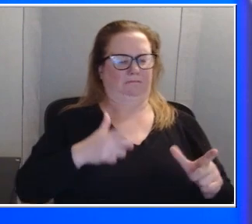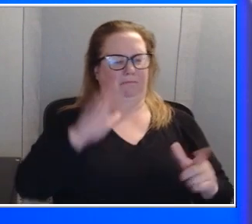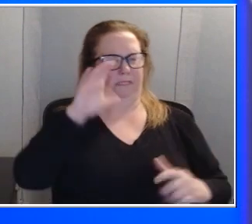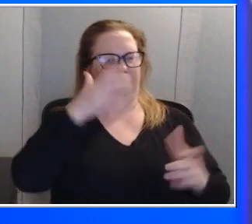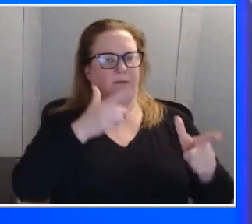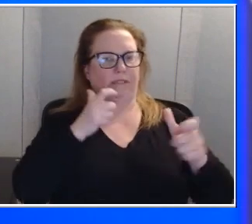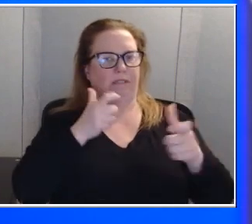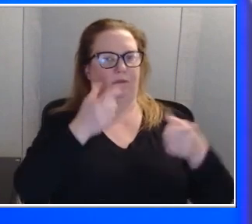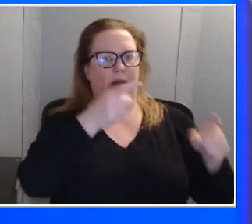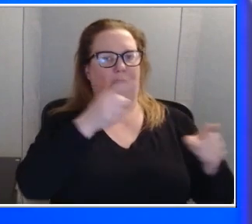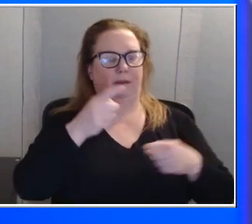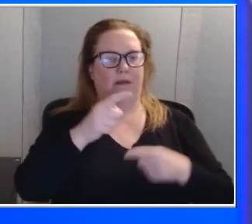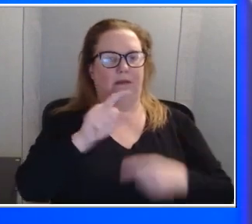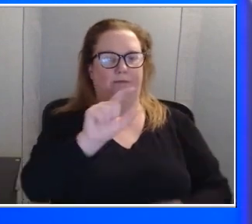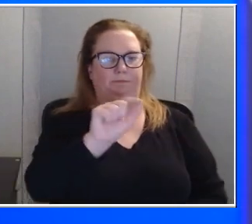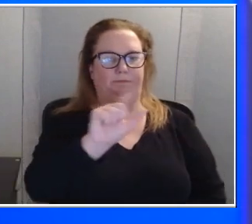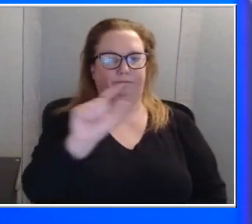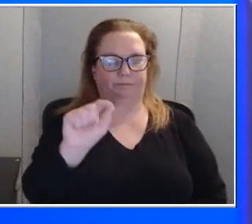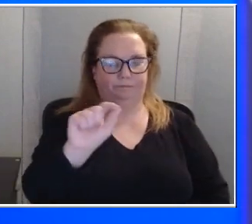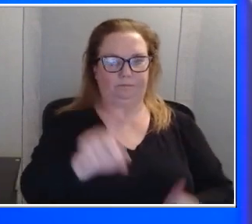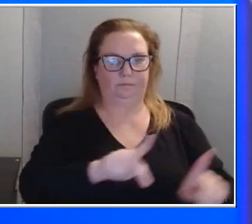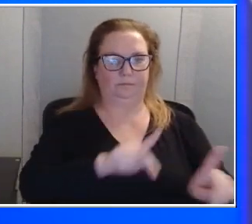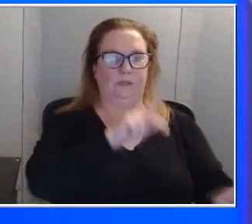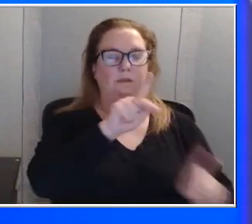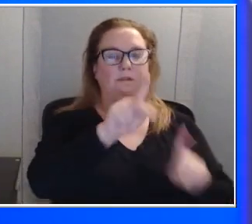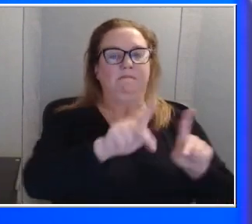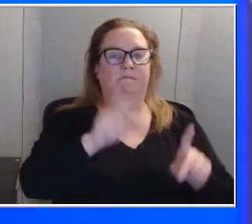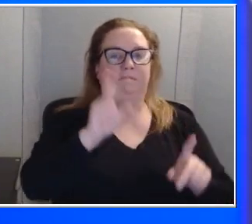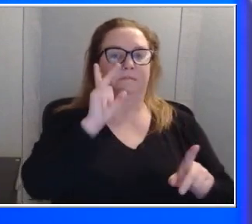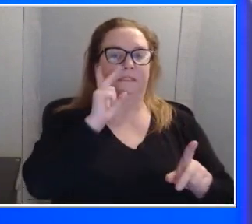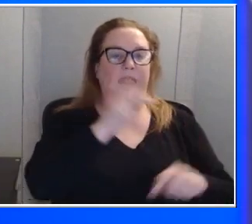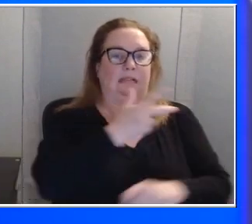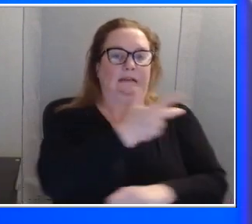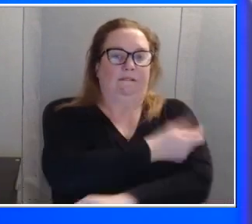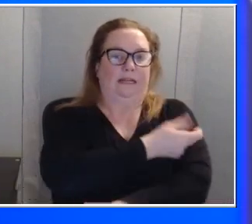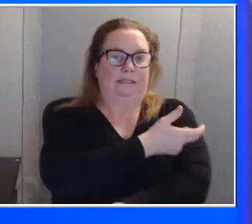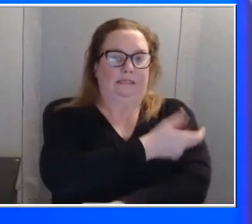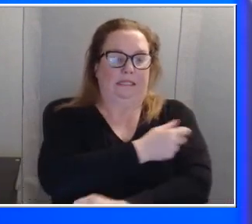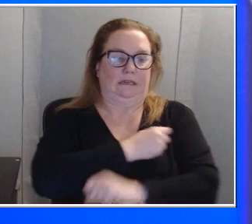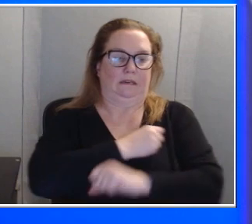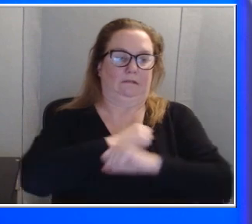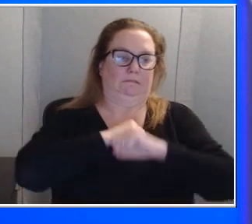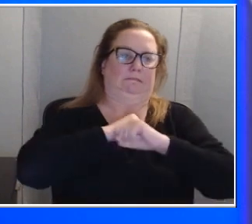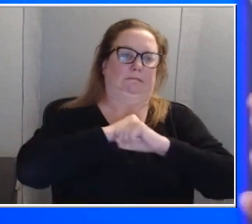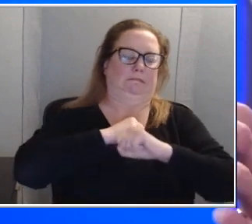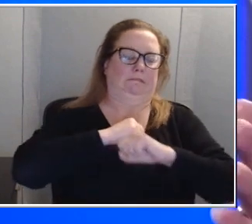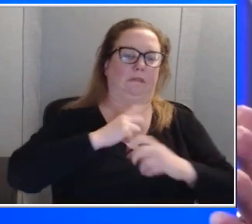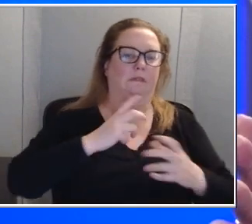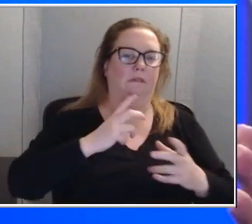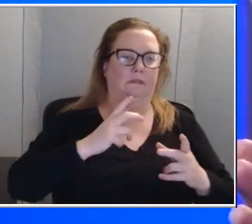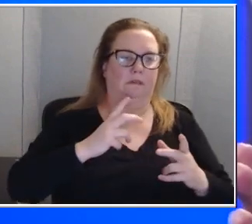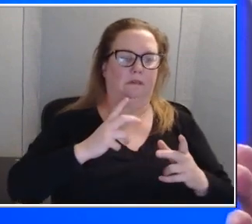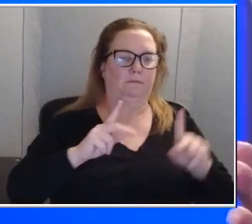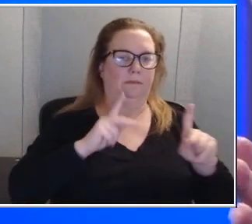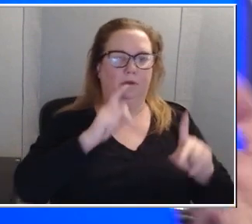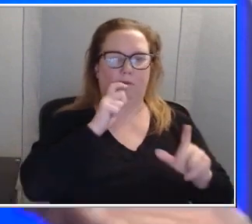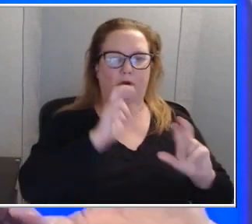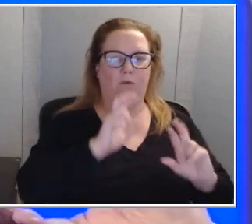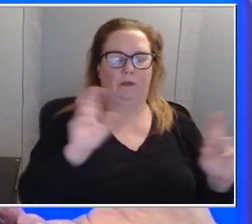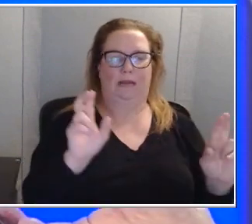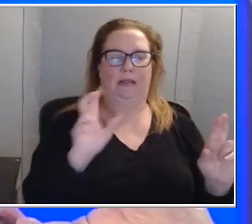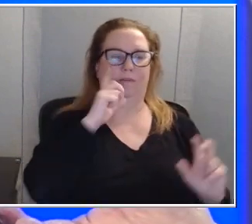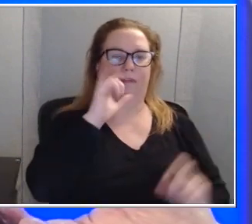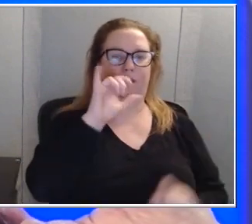in that year of 2020, when people started seeing a lot of vaccine reluctance, I think people said it just isn't ready for prime time. And yet